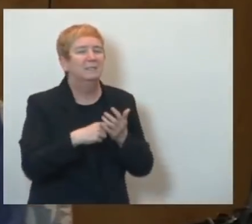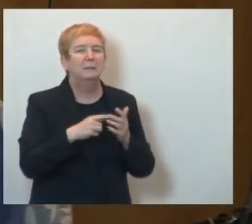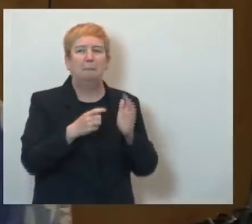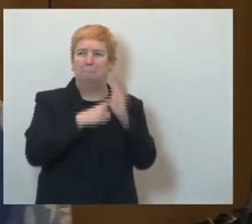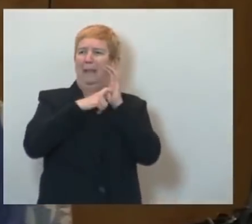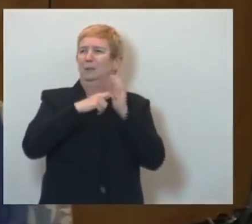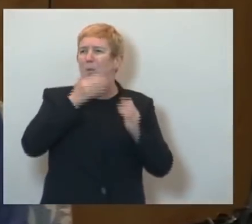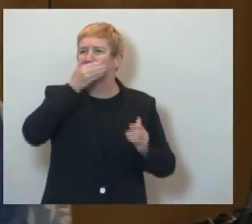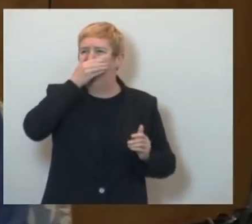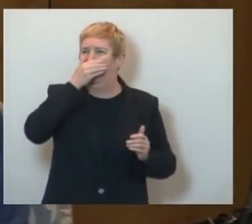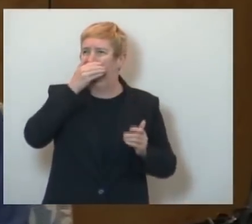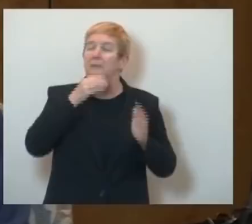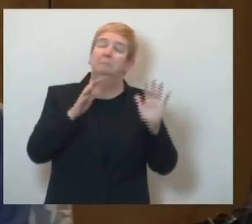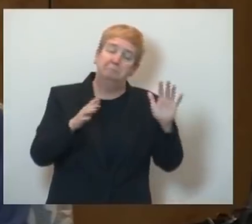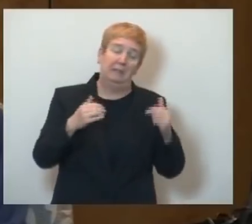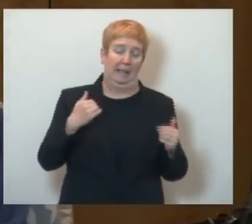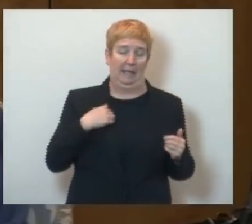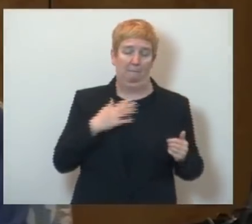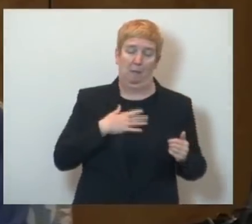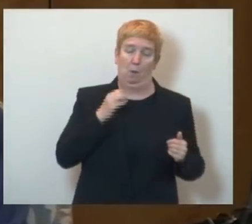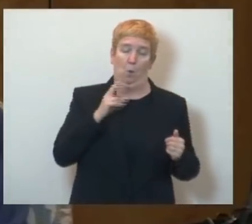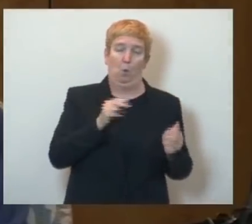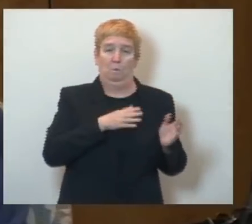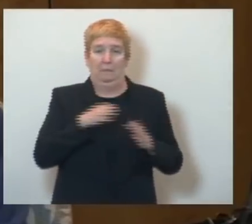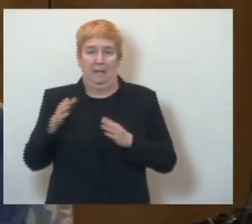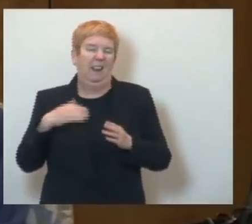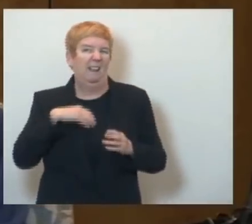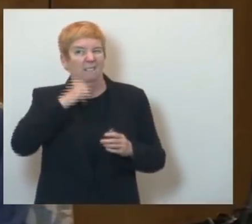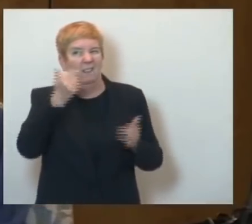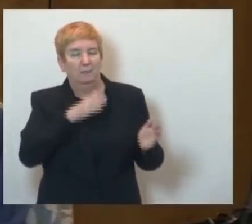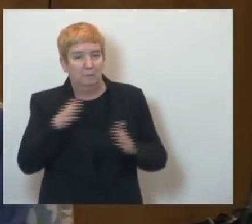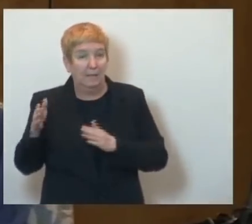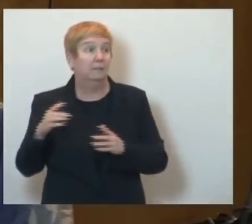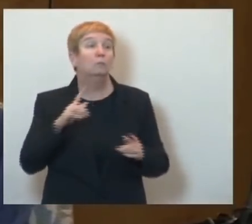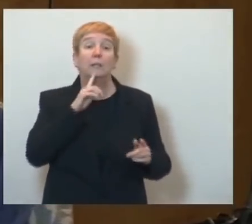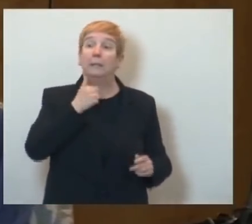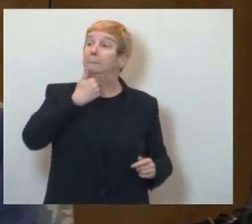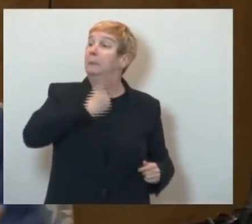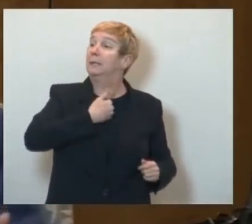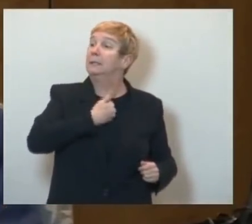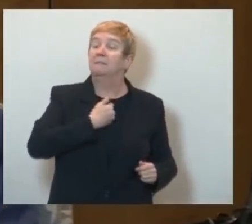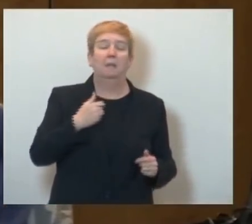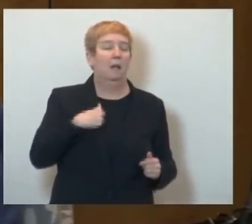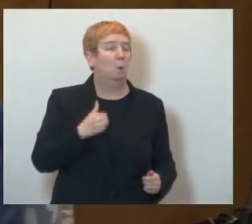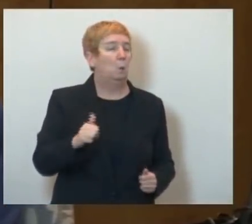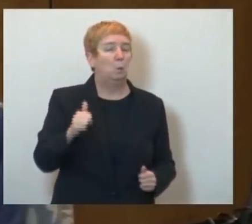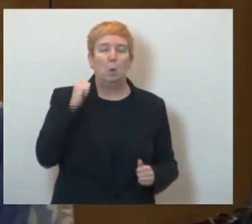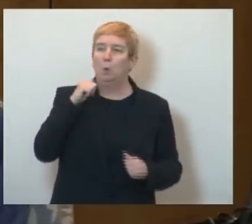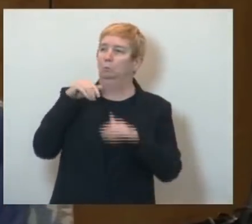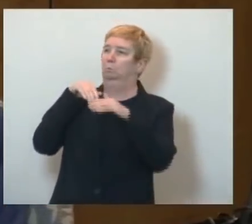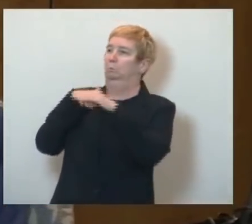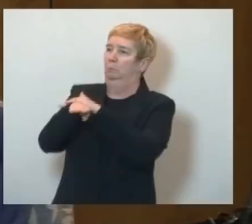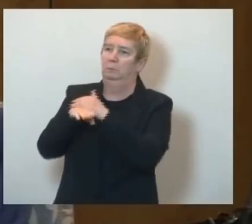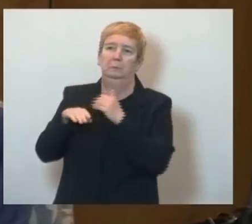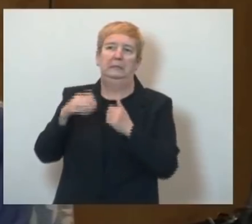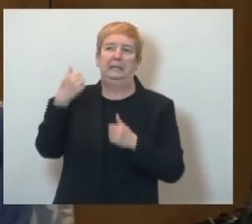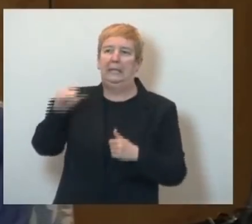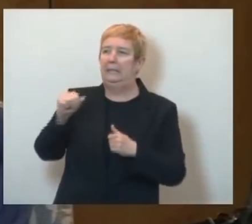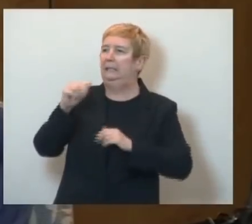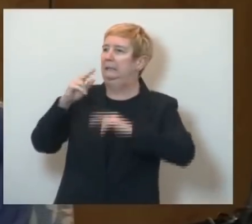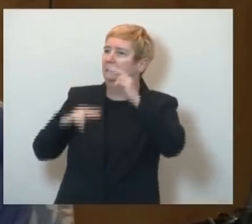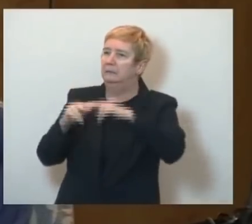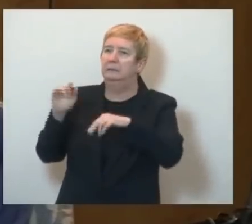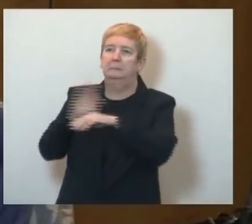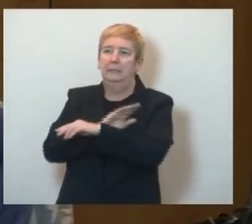do this, and I have my own personal plan, and that is I don't plan going anywhere or into any establishment where everyone